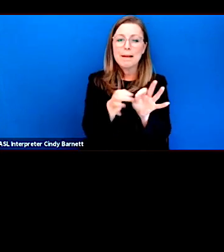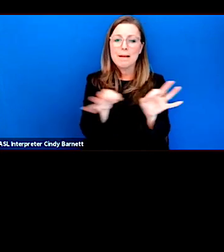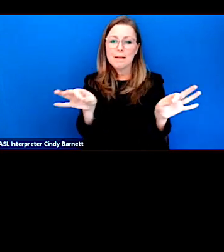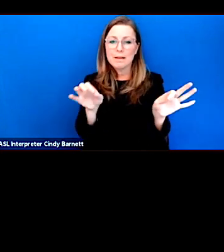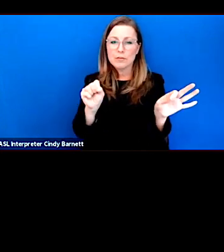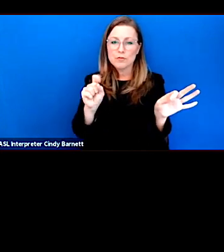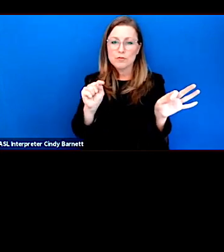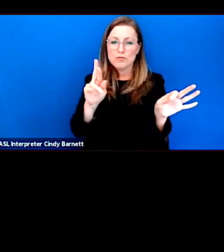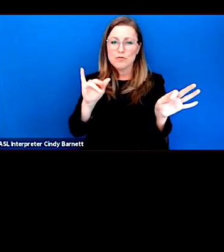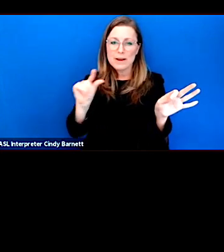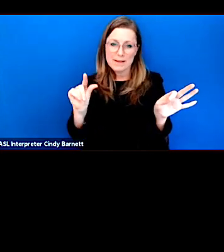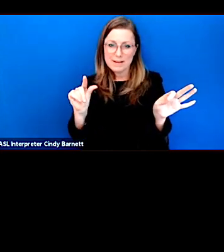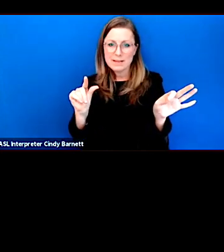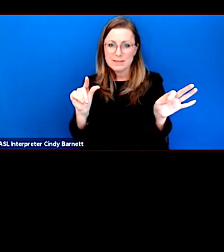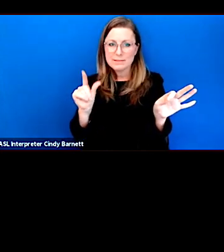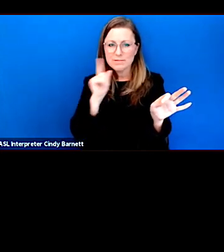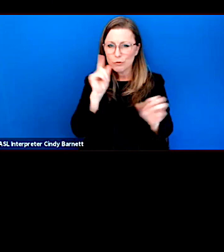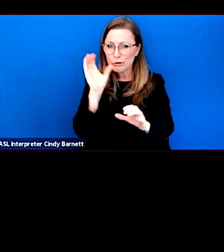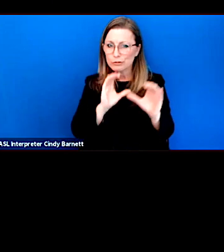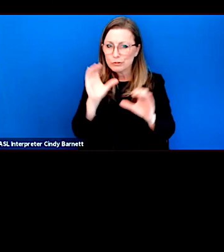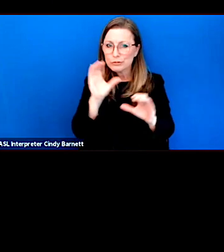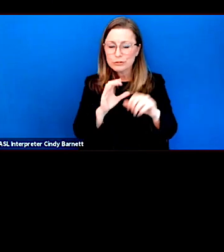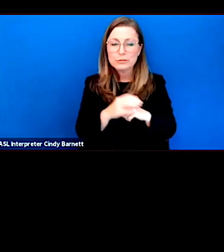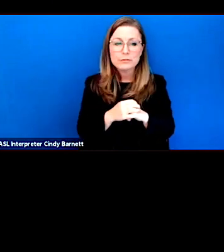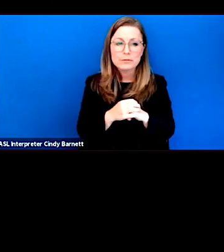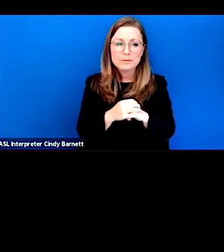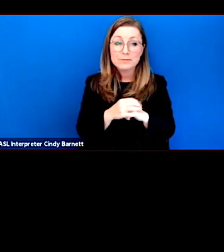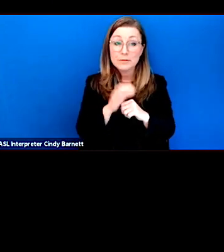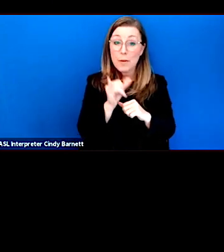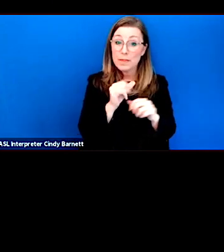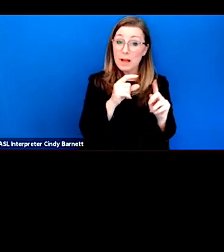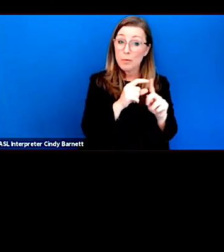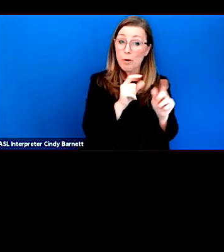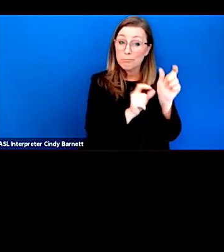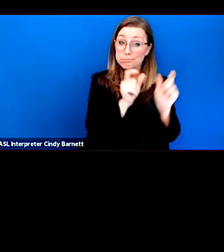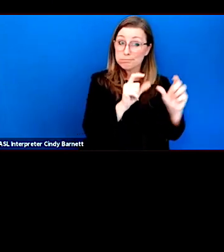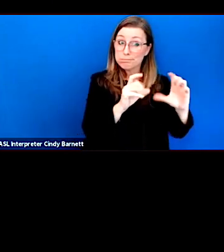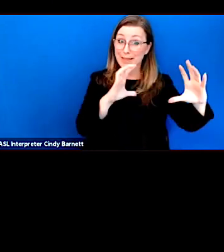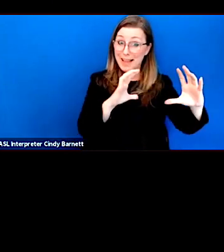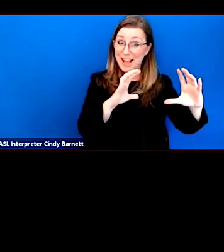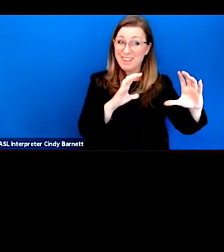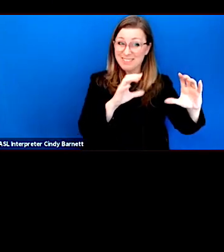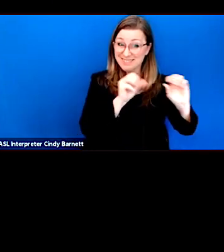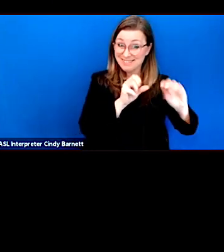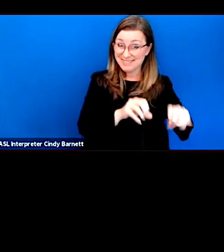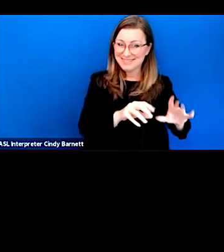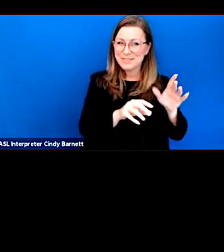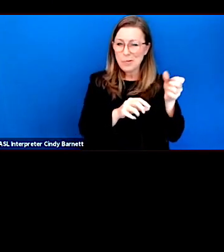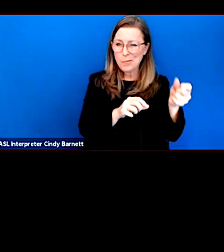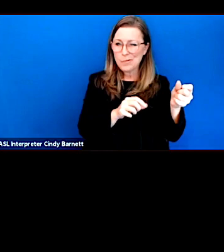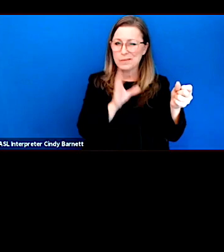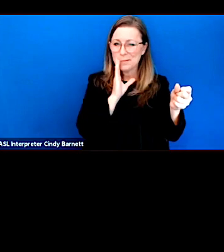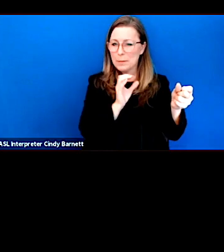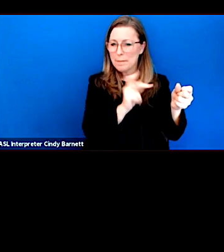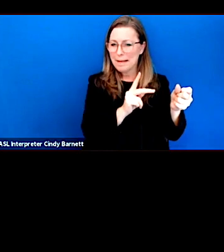on. So now that we have practiced choosing search terms, it is time to conduct the